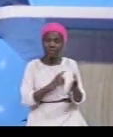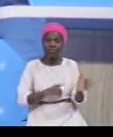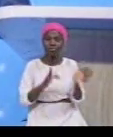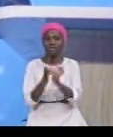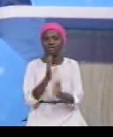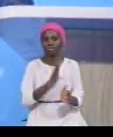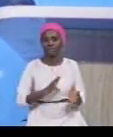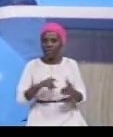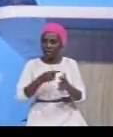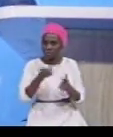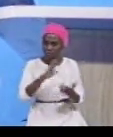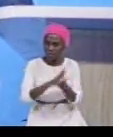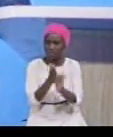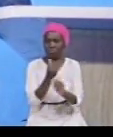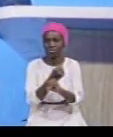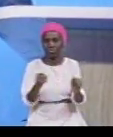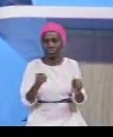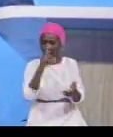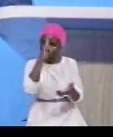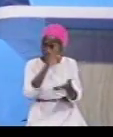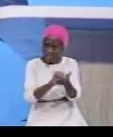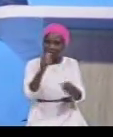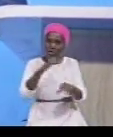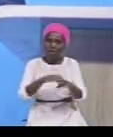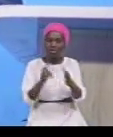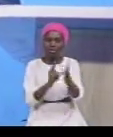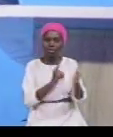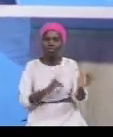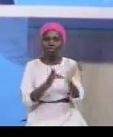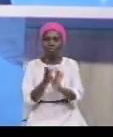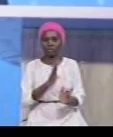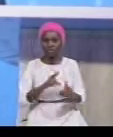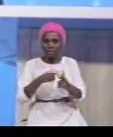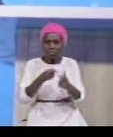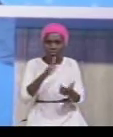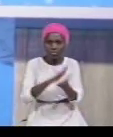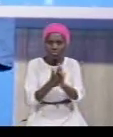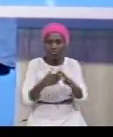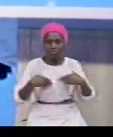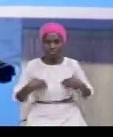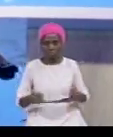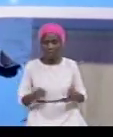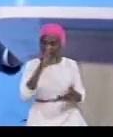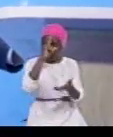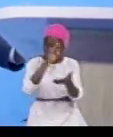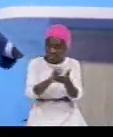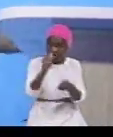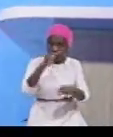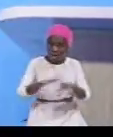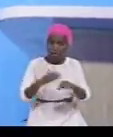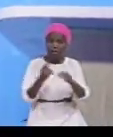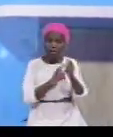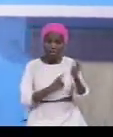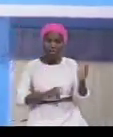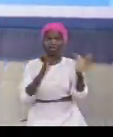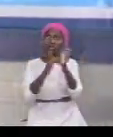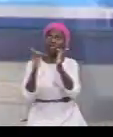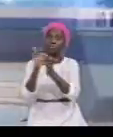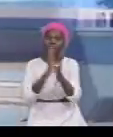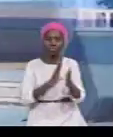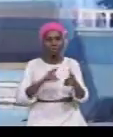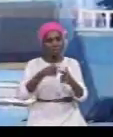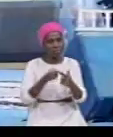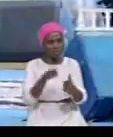Lord Jesus Christ and thou shalt be healed. Believe on the Lord Jesus Christ and thou shalt be delivered.